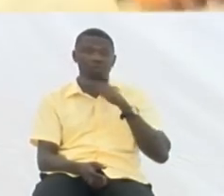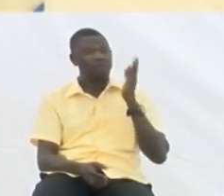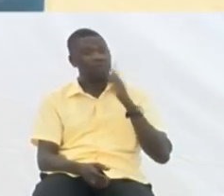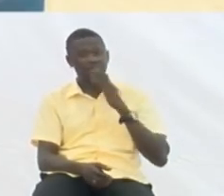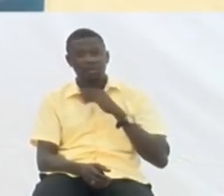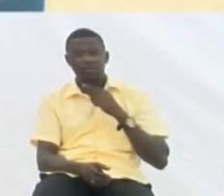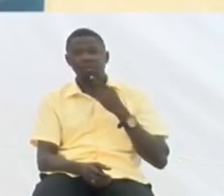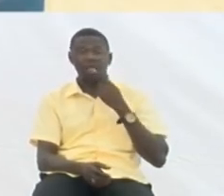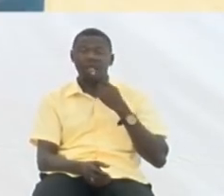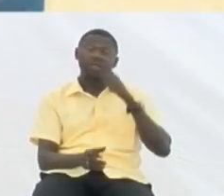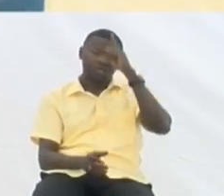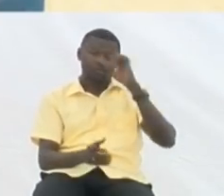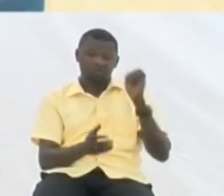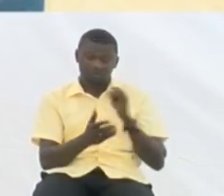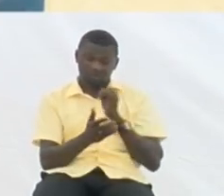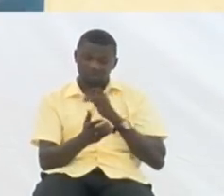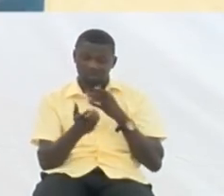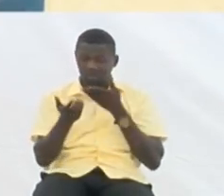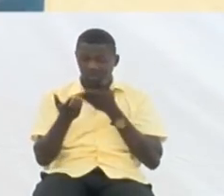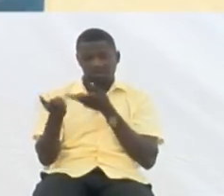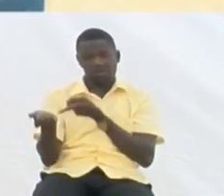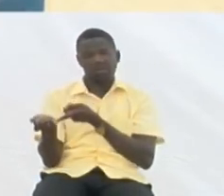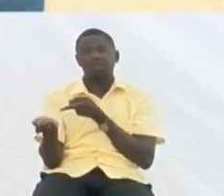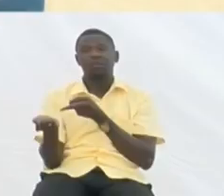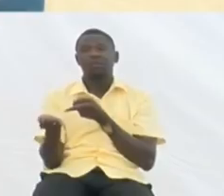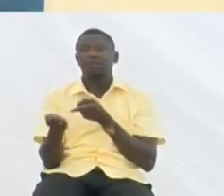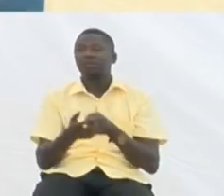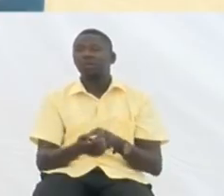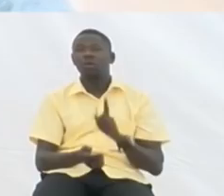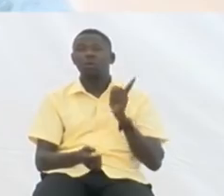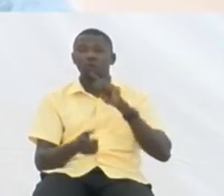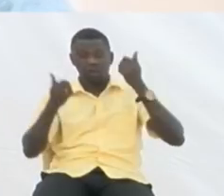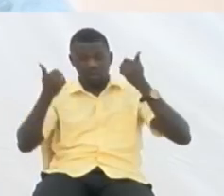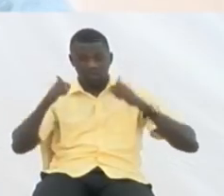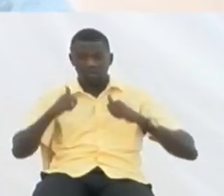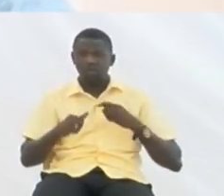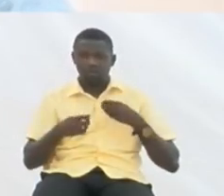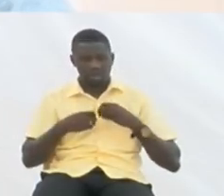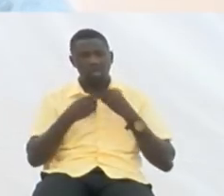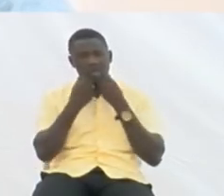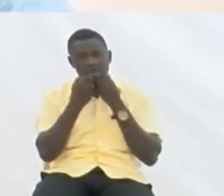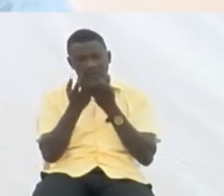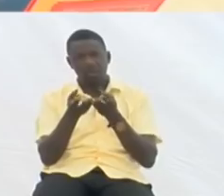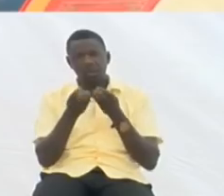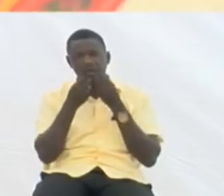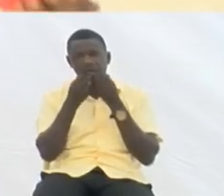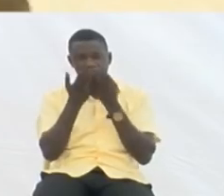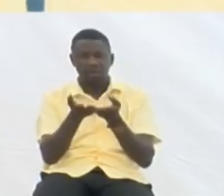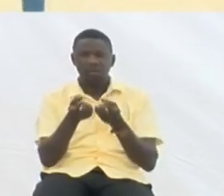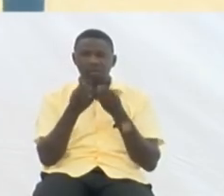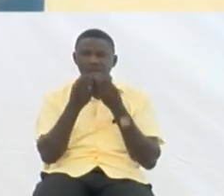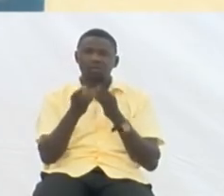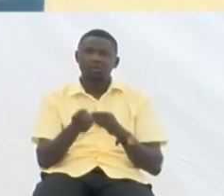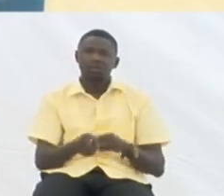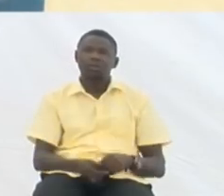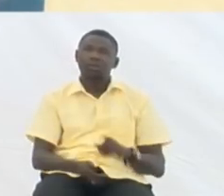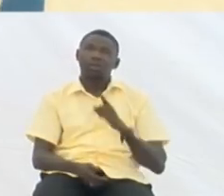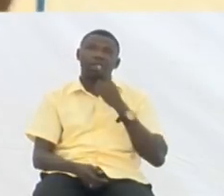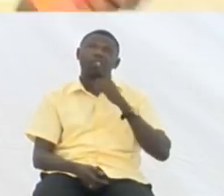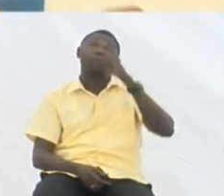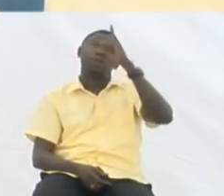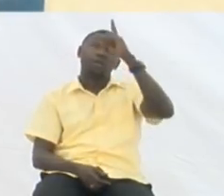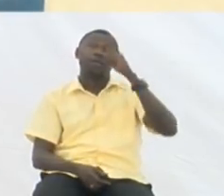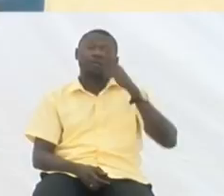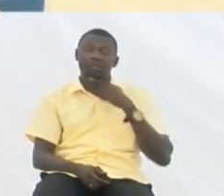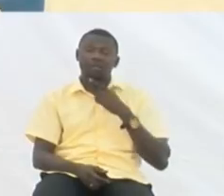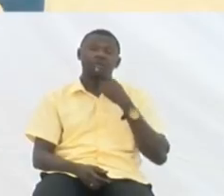To God, I will not lie. I swore to the Quran and that's what happened. I can narrate that.